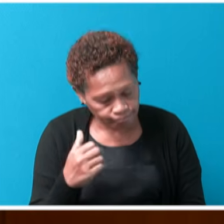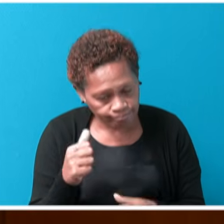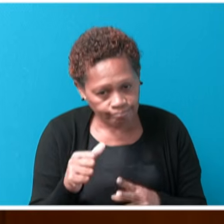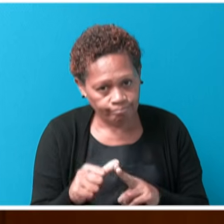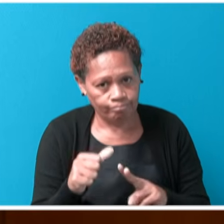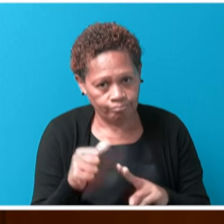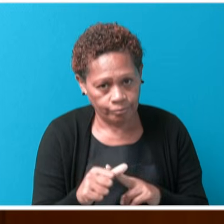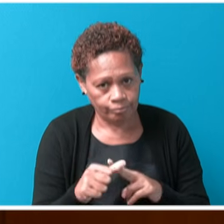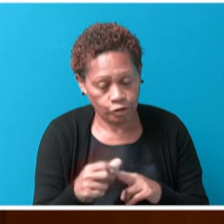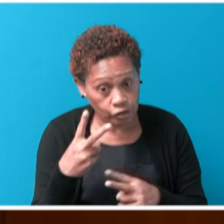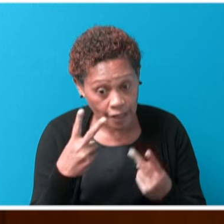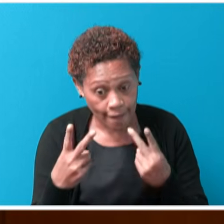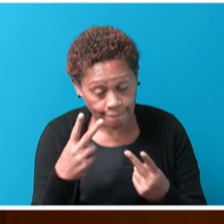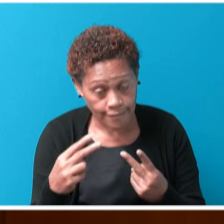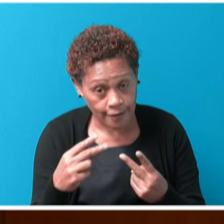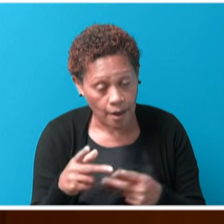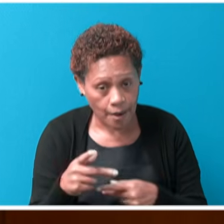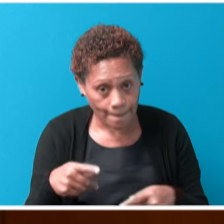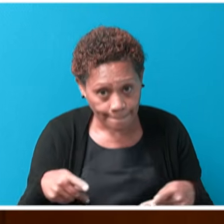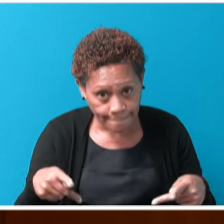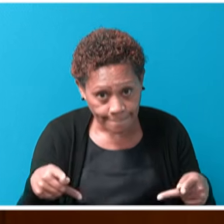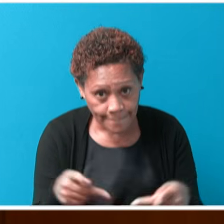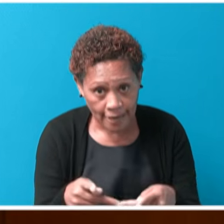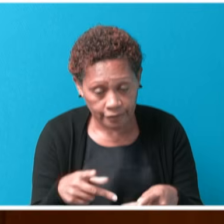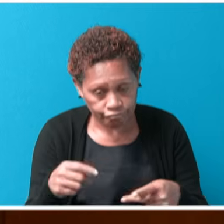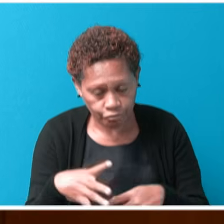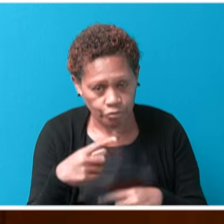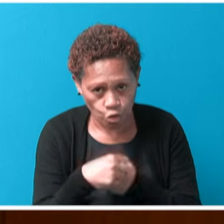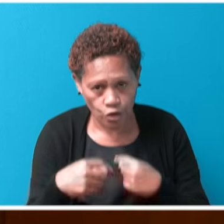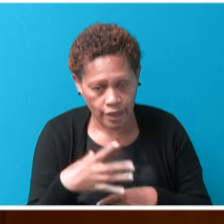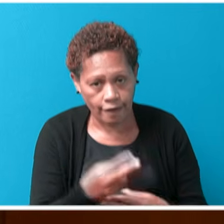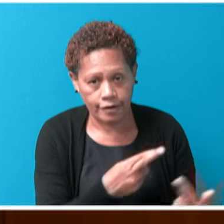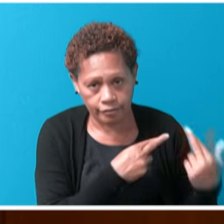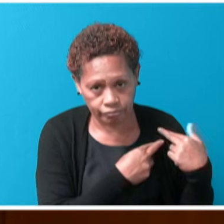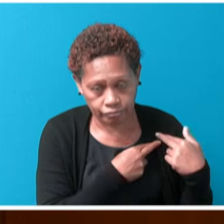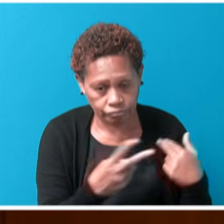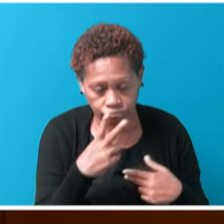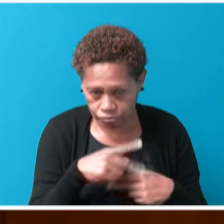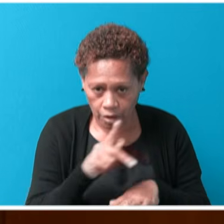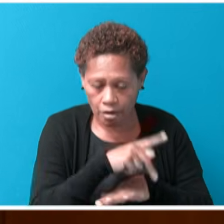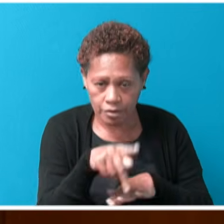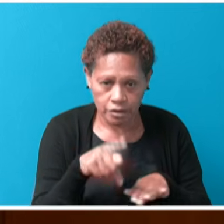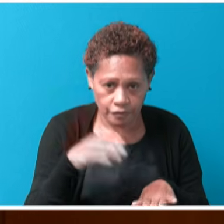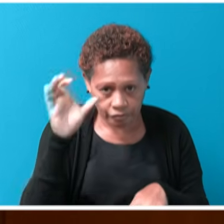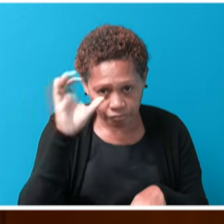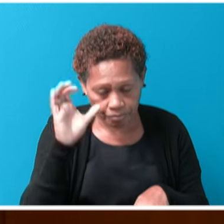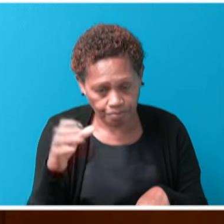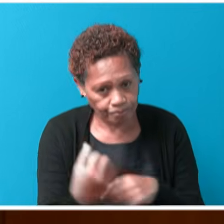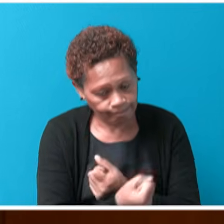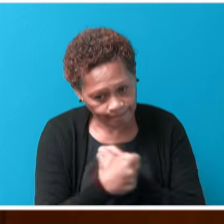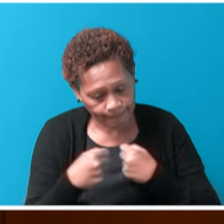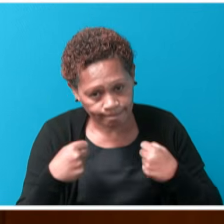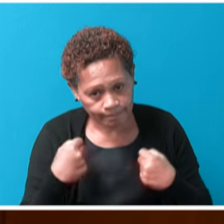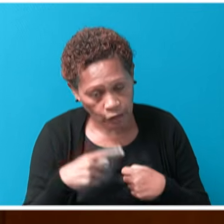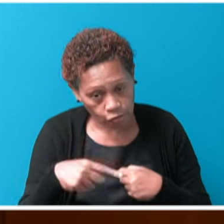place in the region. We have a responsibility to our Pacific family. Our stewardship role